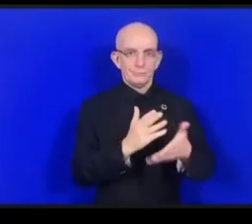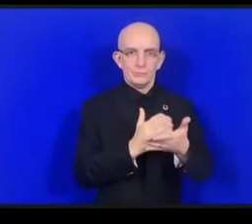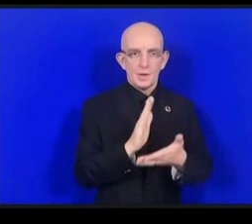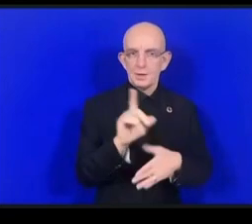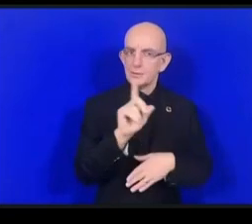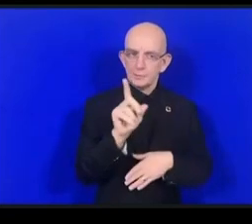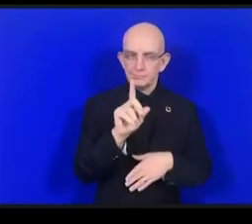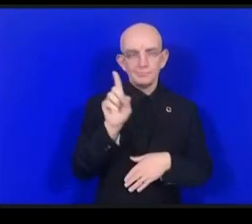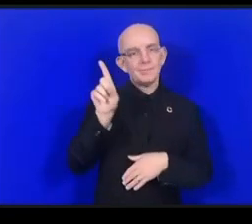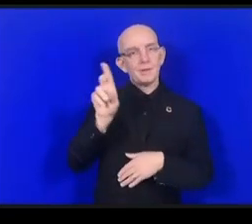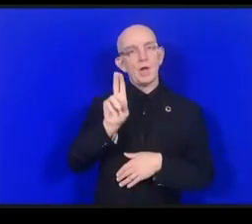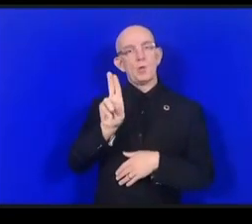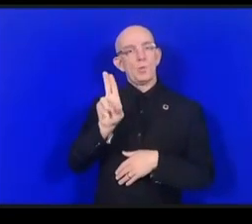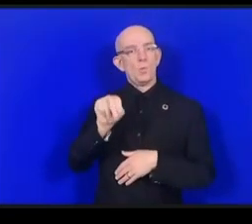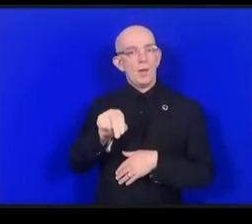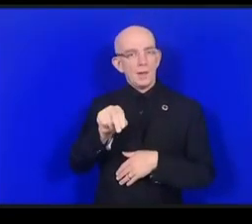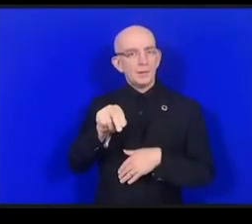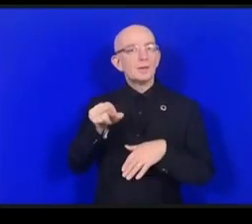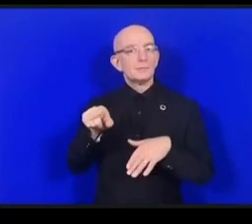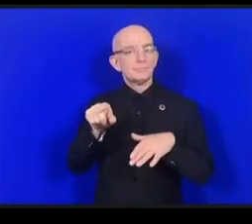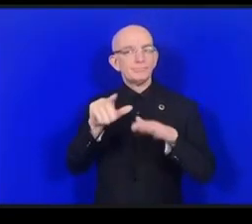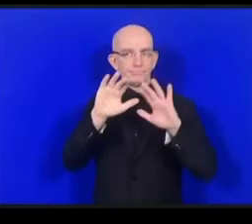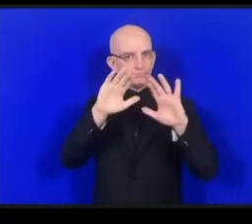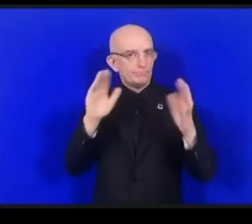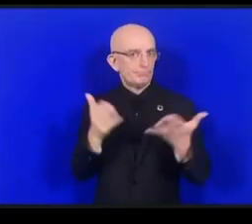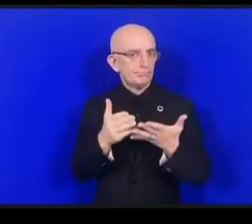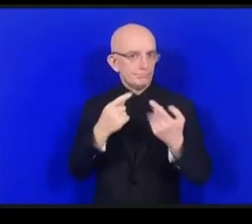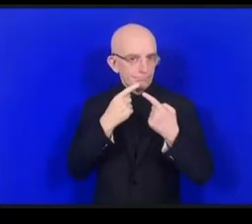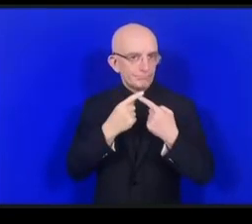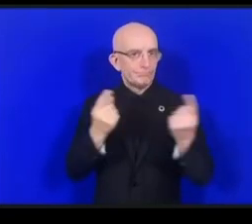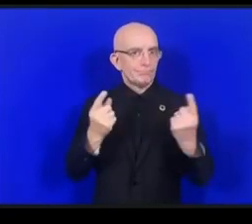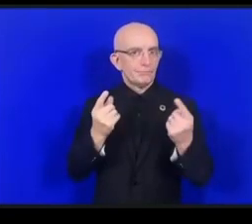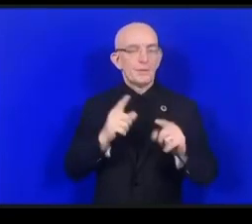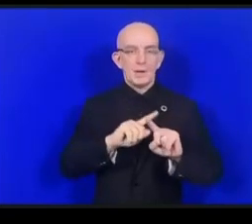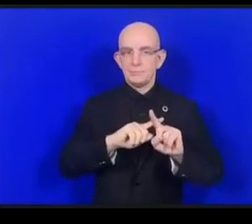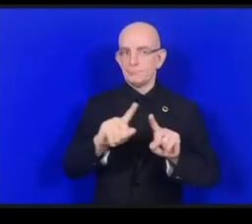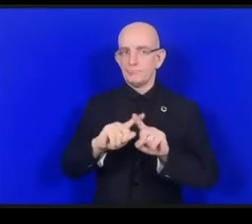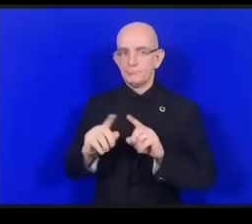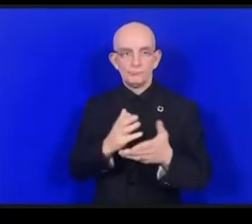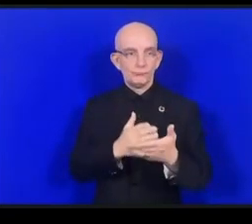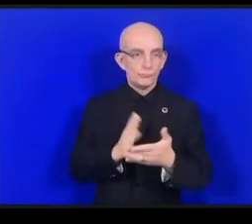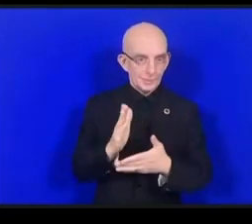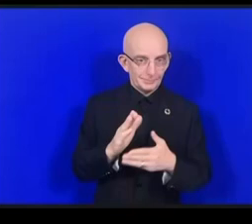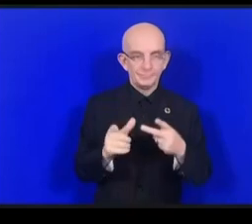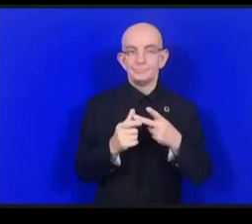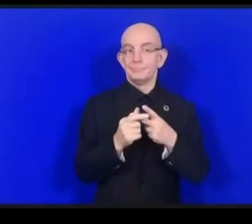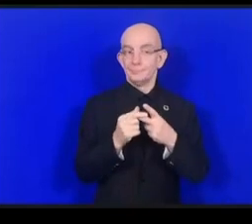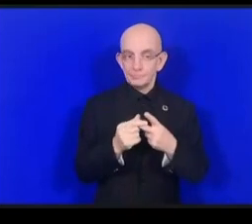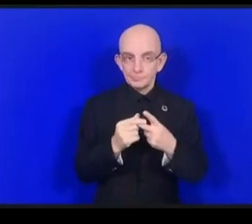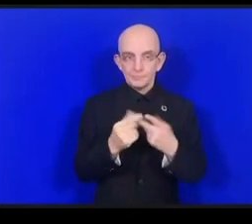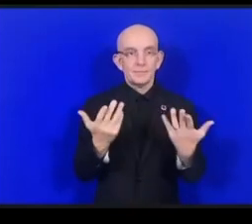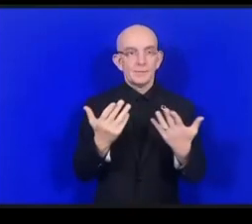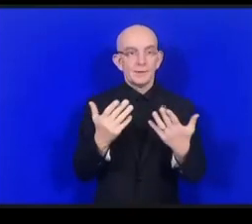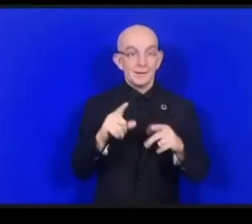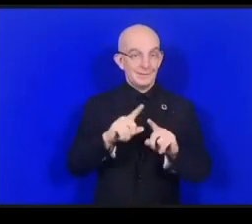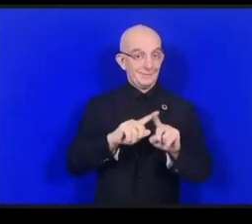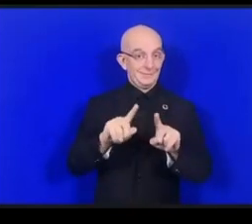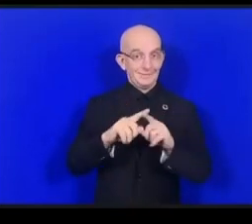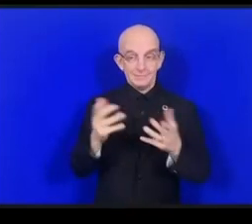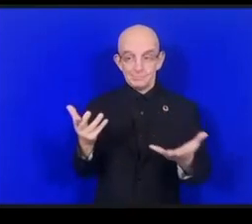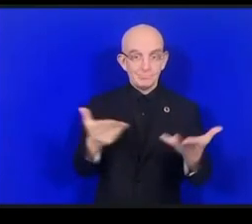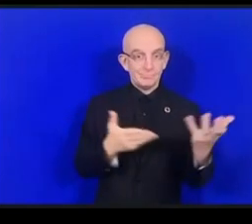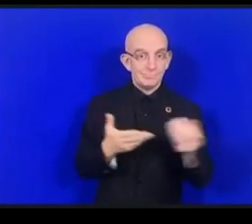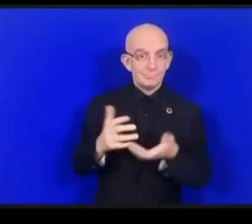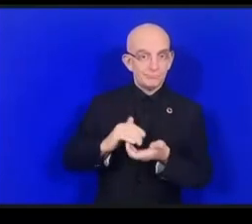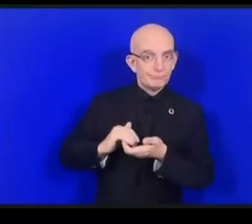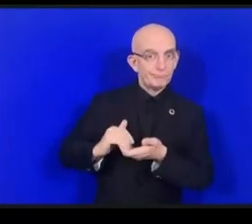SDGs and to accelerate the process, which is the topic of this session. In a stocktaking exercise,